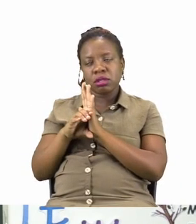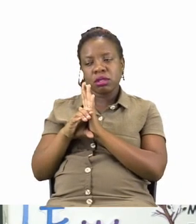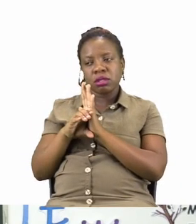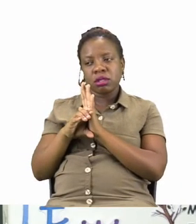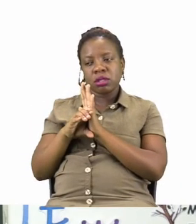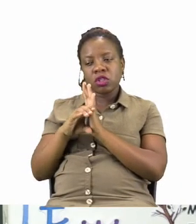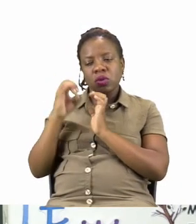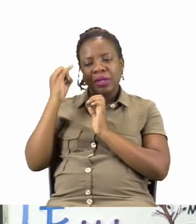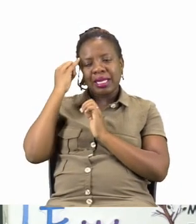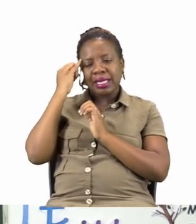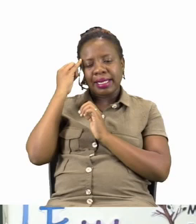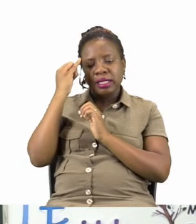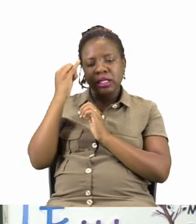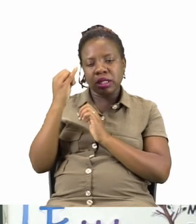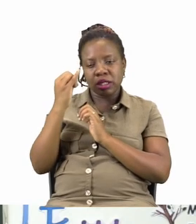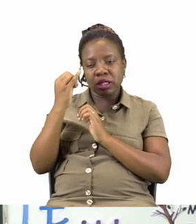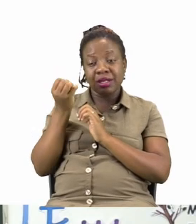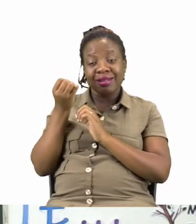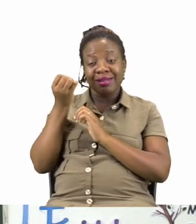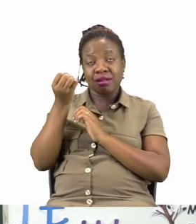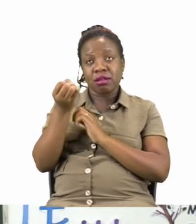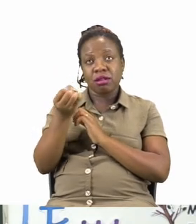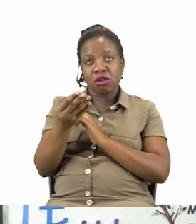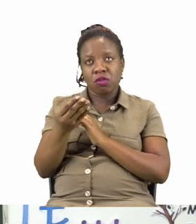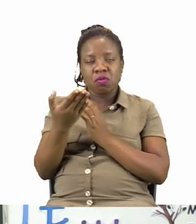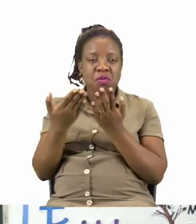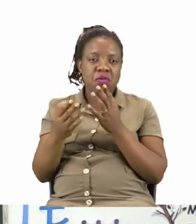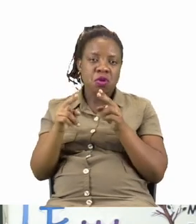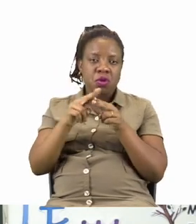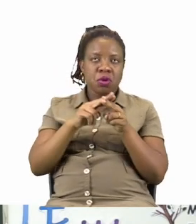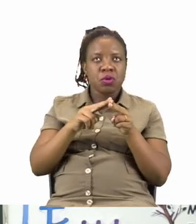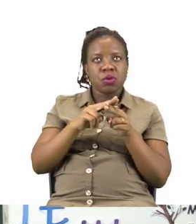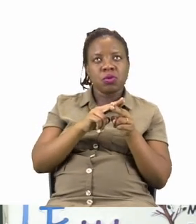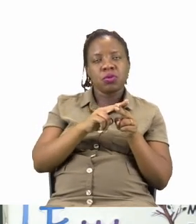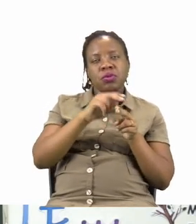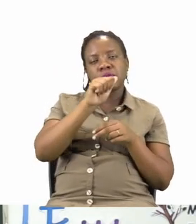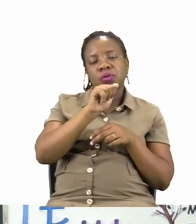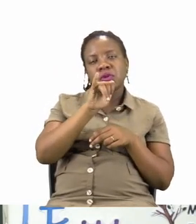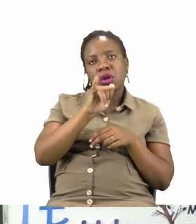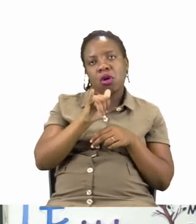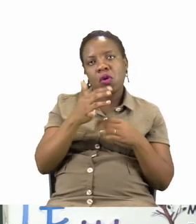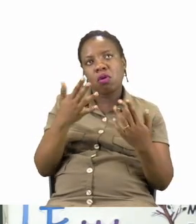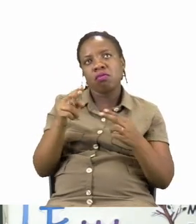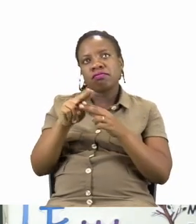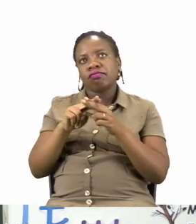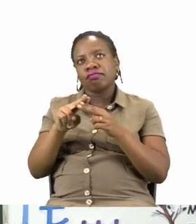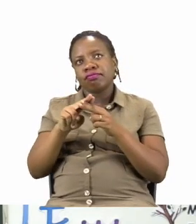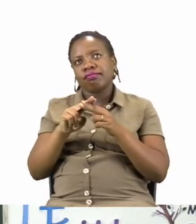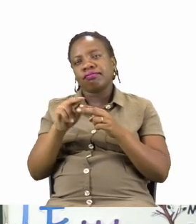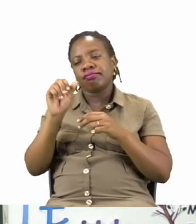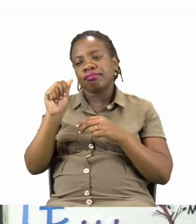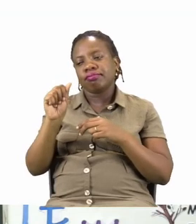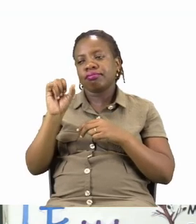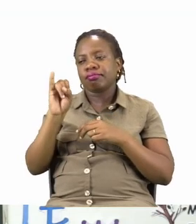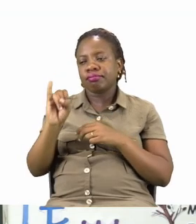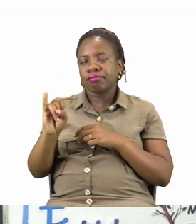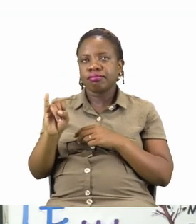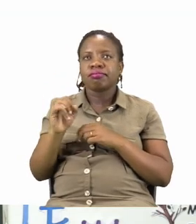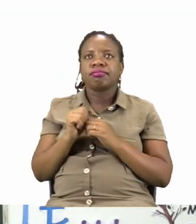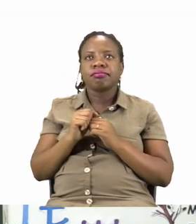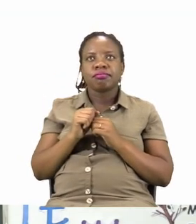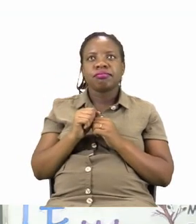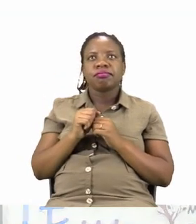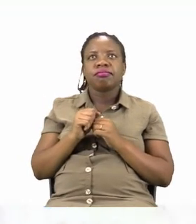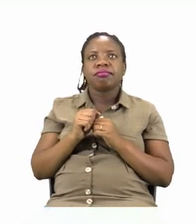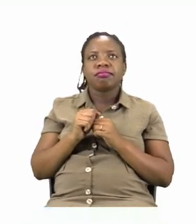AY or AI, you have to fill in. Now let's quickly go back to the page and have a look